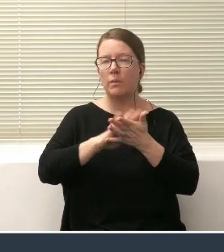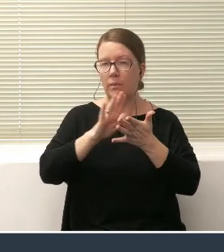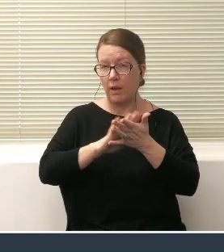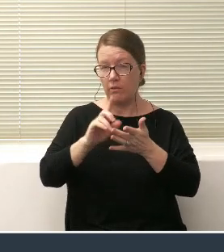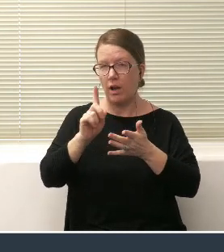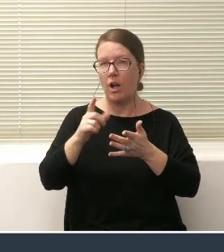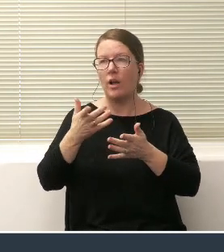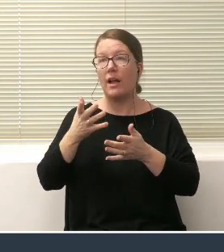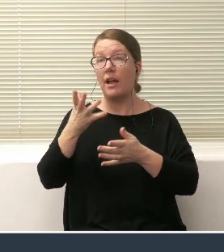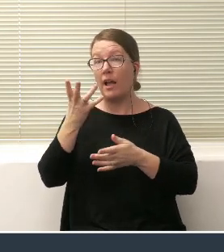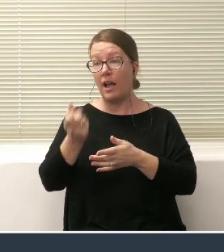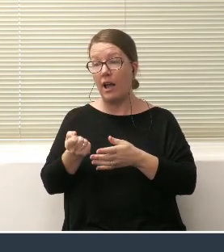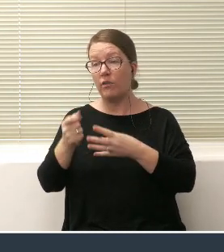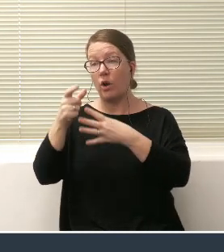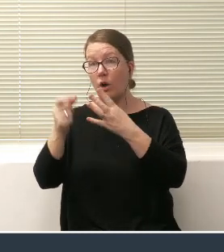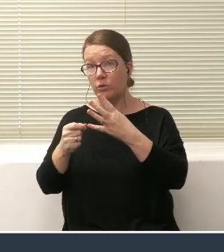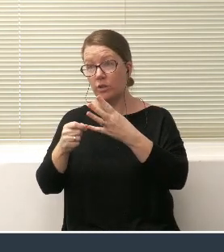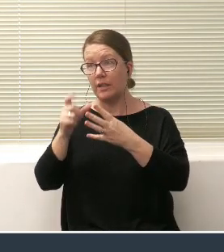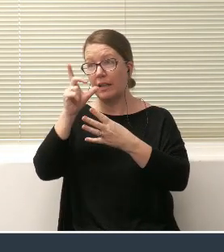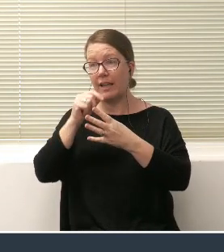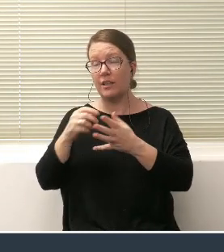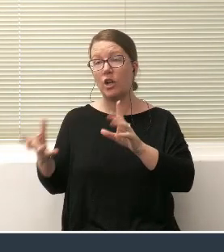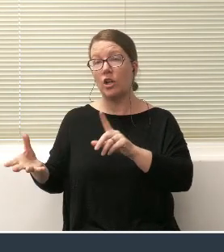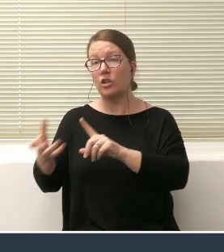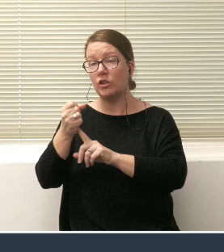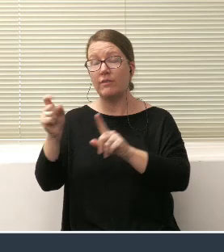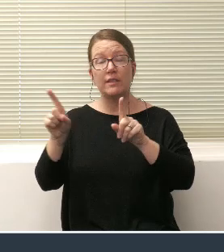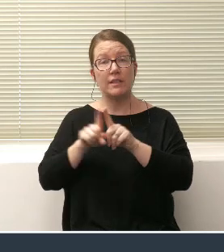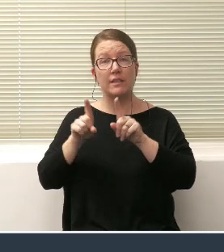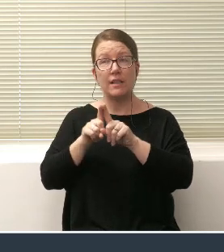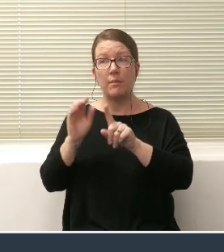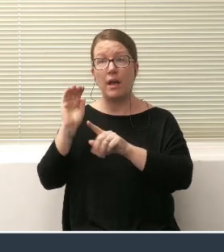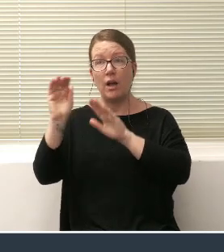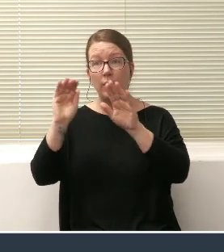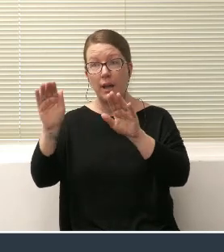go to market, achieve the same outcomes for our tenants and return